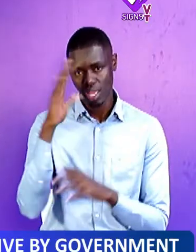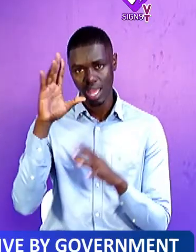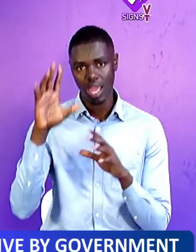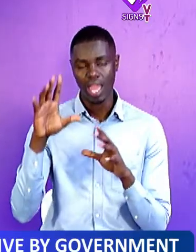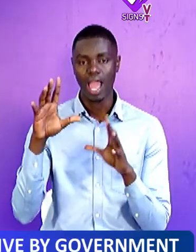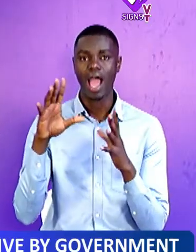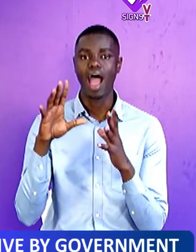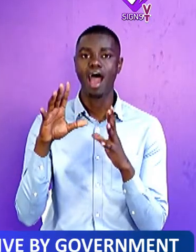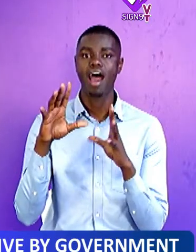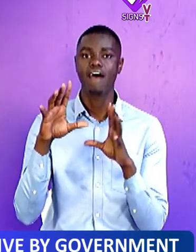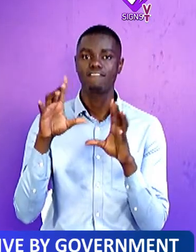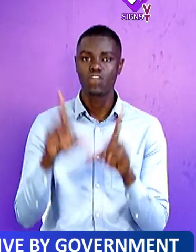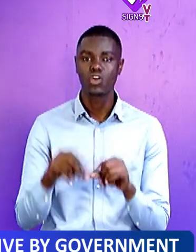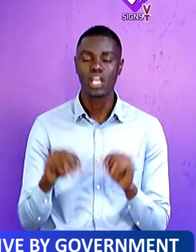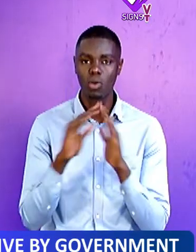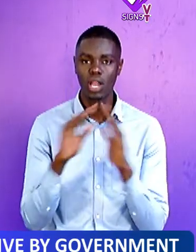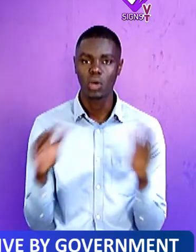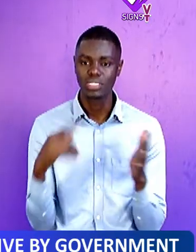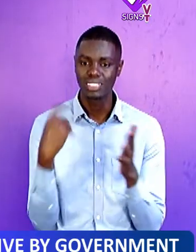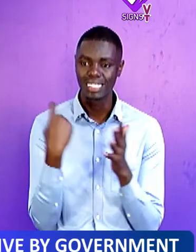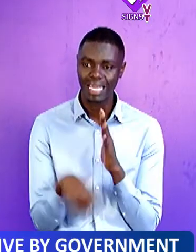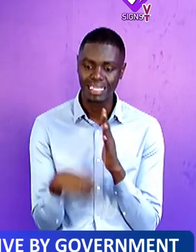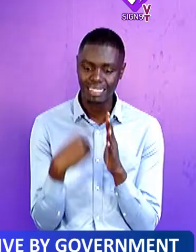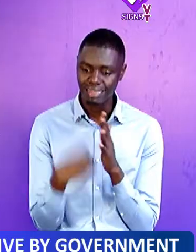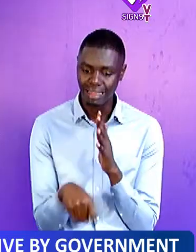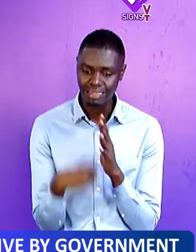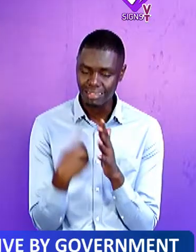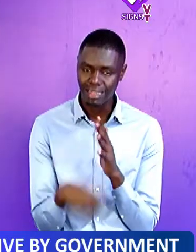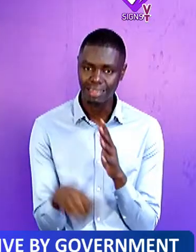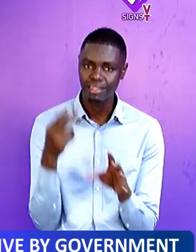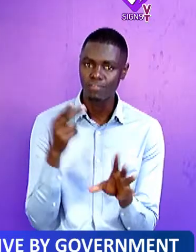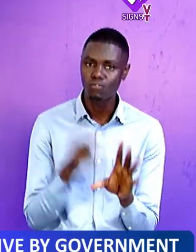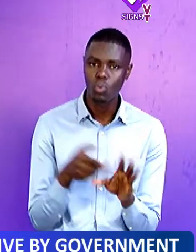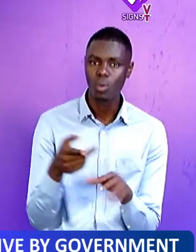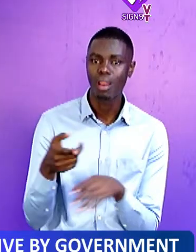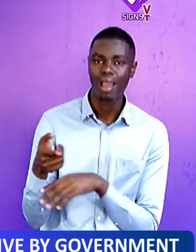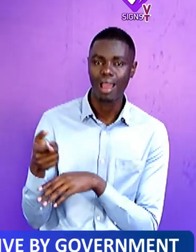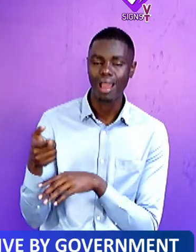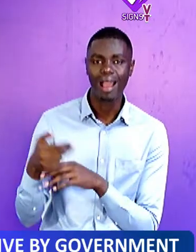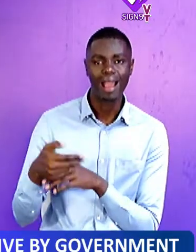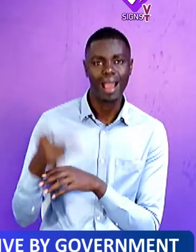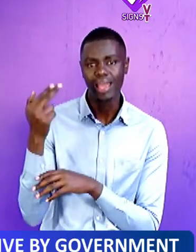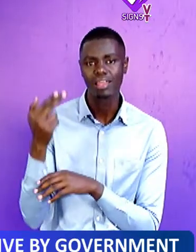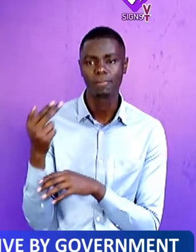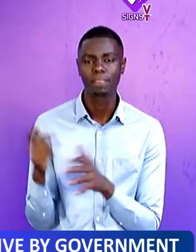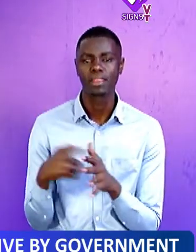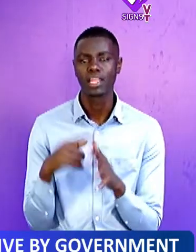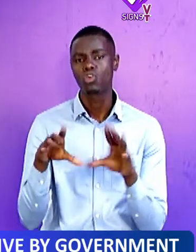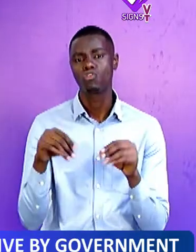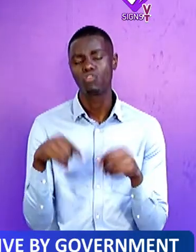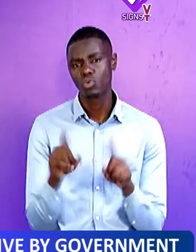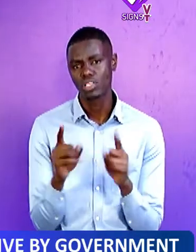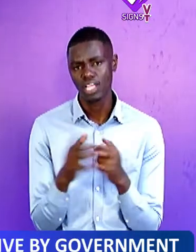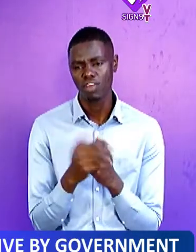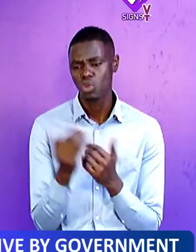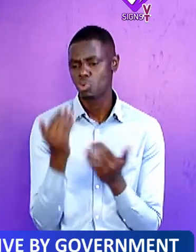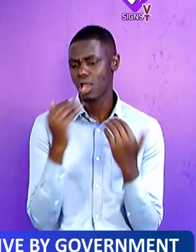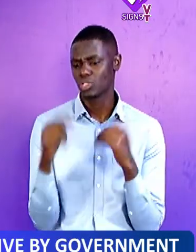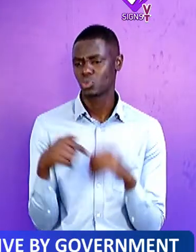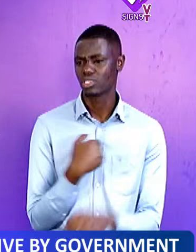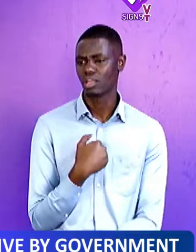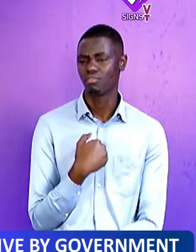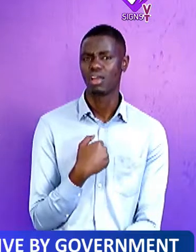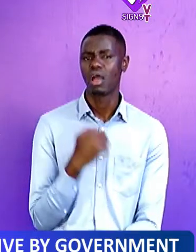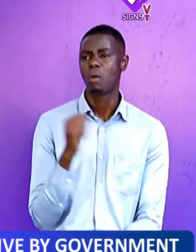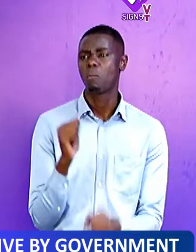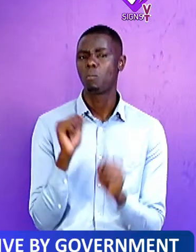on you. All these taxes, deductions, fuel are high, isn't it? Yeah. Then you find yourself that, you ask yourself, so can